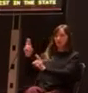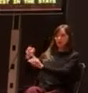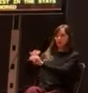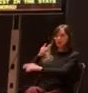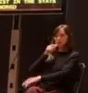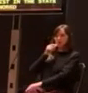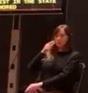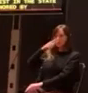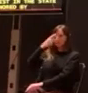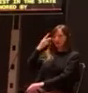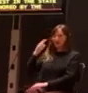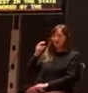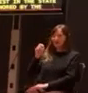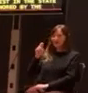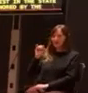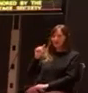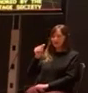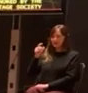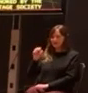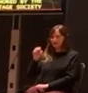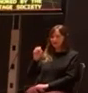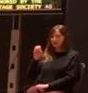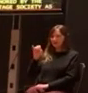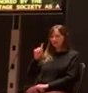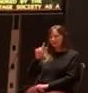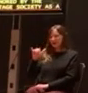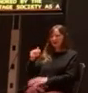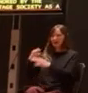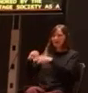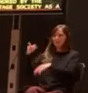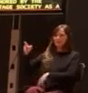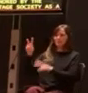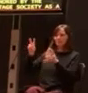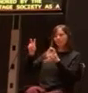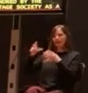Black Heritage Society as a pioneer in the field.